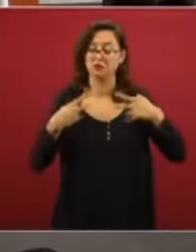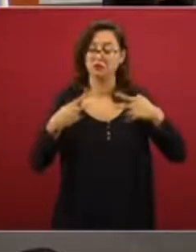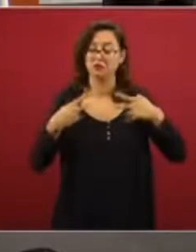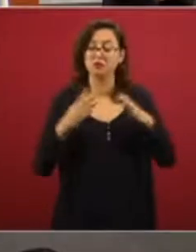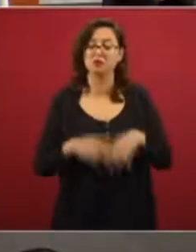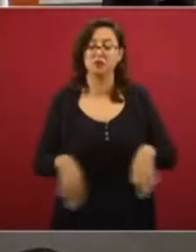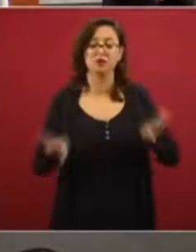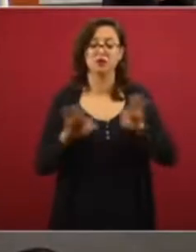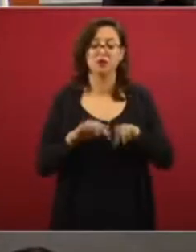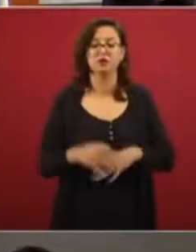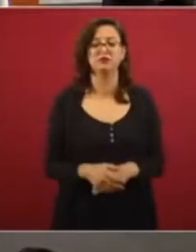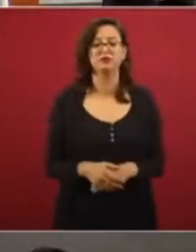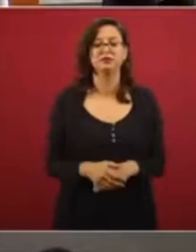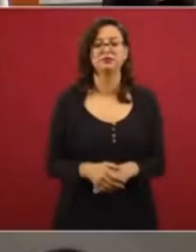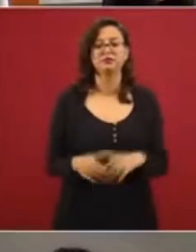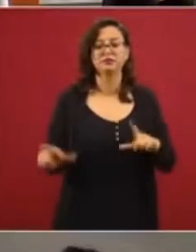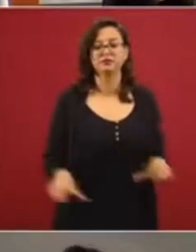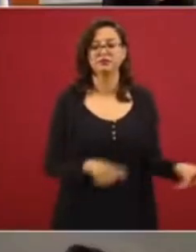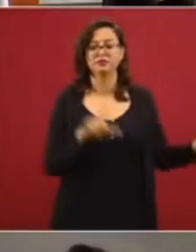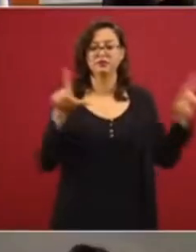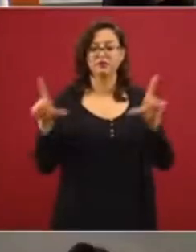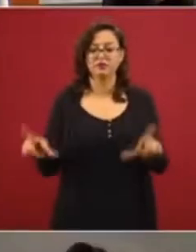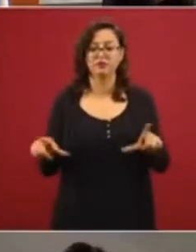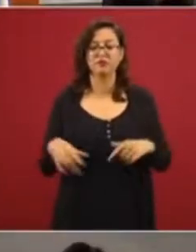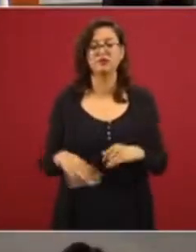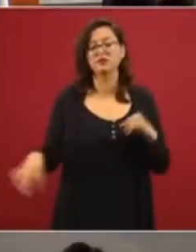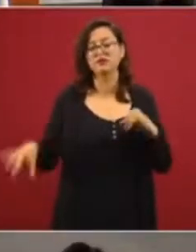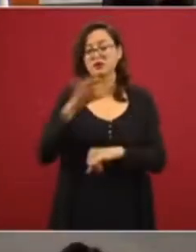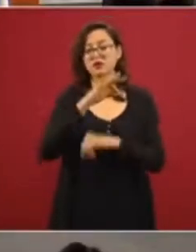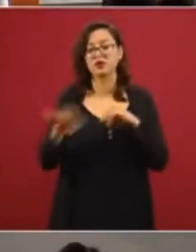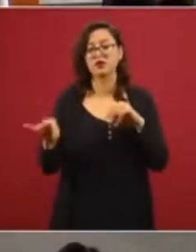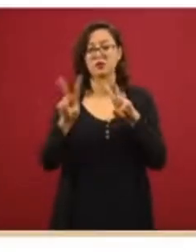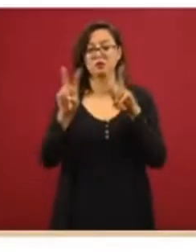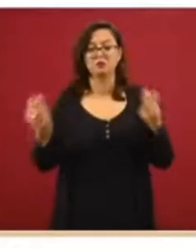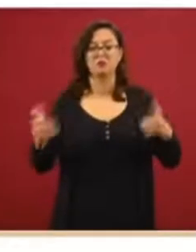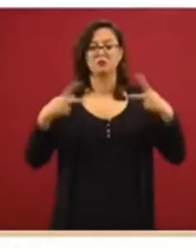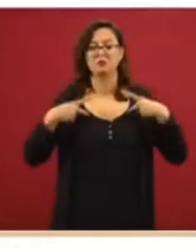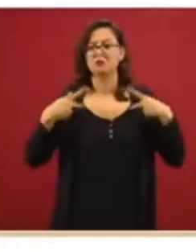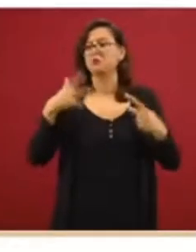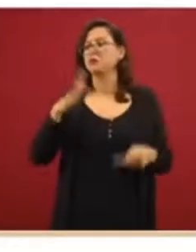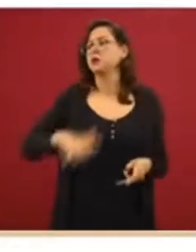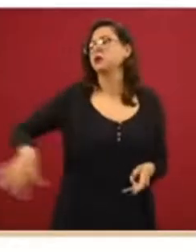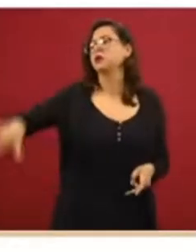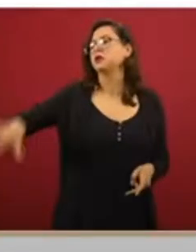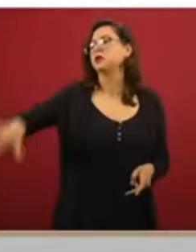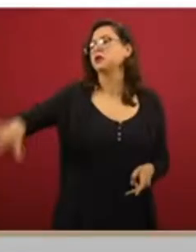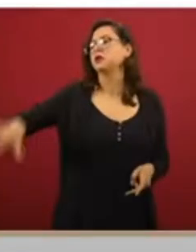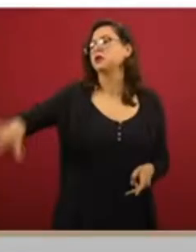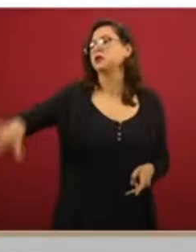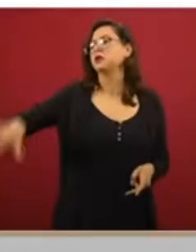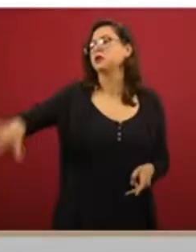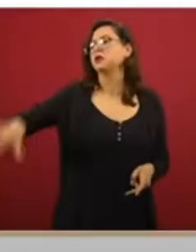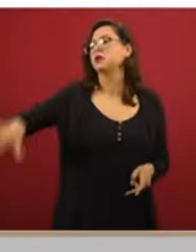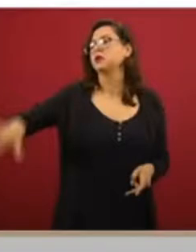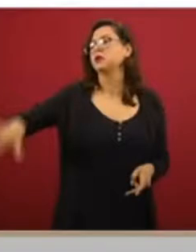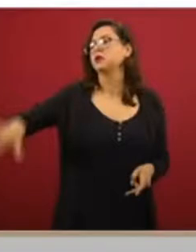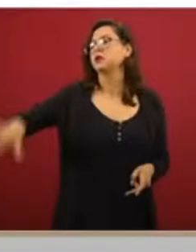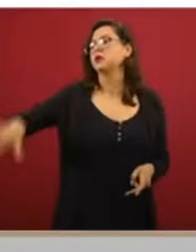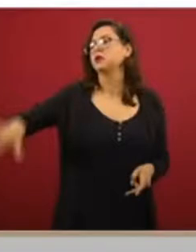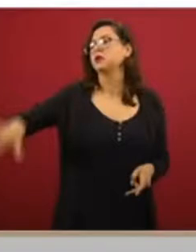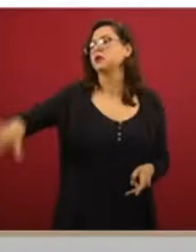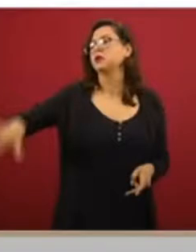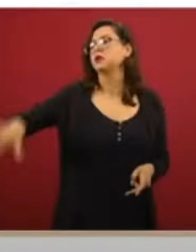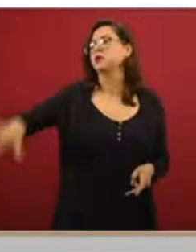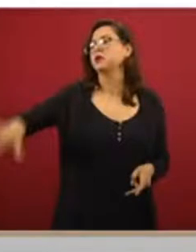la última imagen lo que quisiera es comentar un asunto que es de interés público. So this last slide I